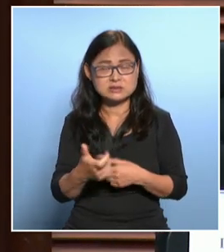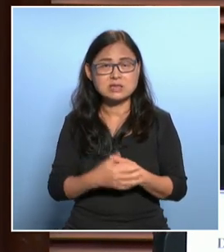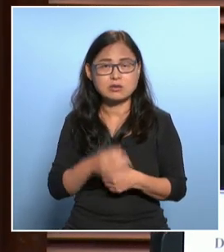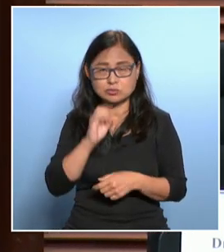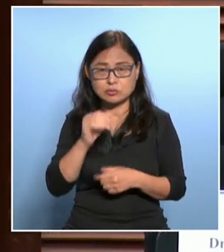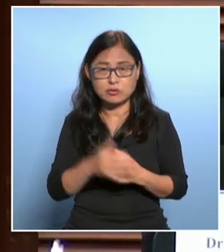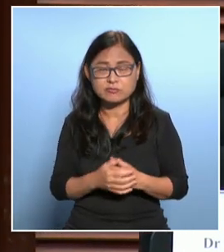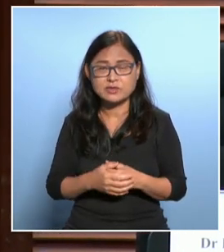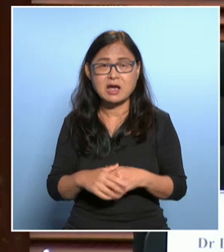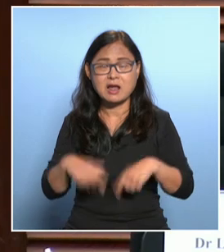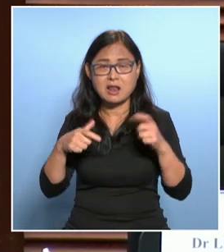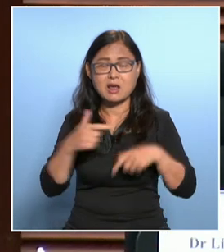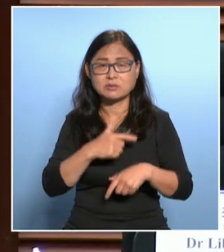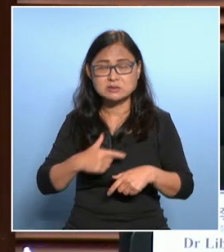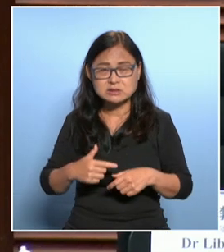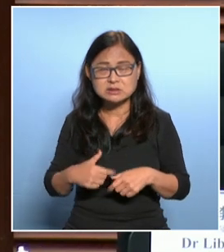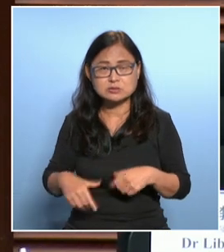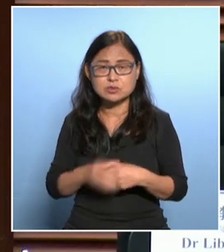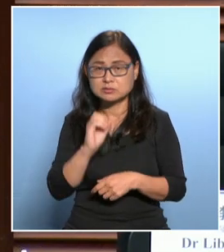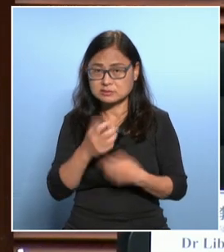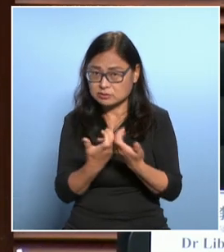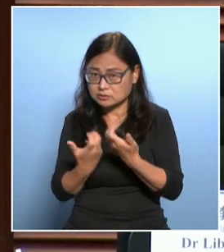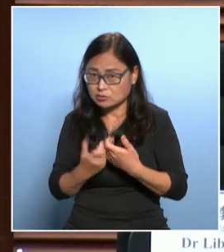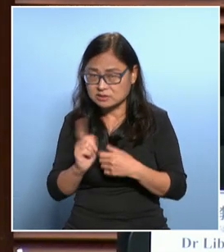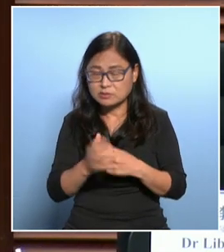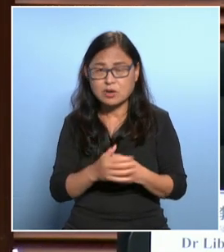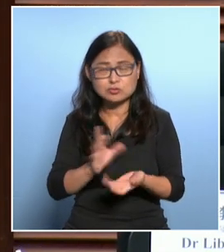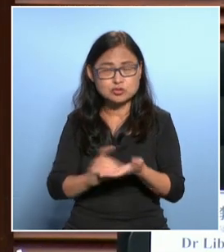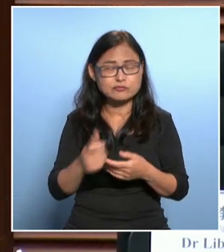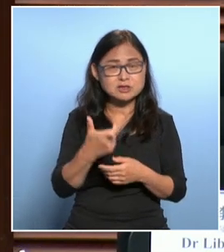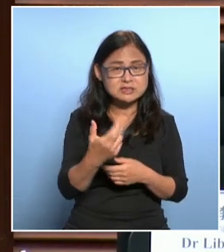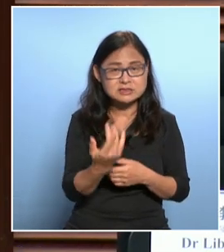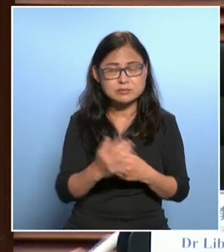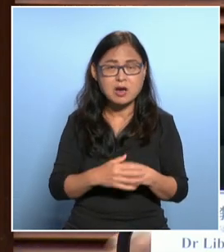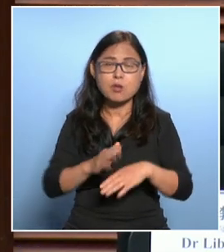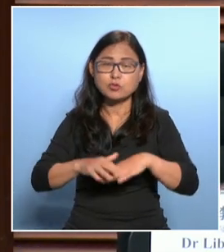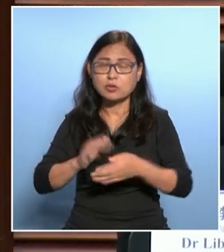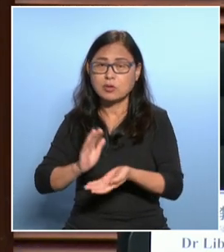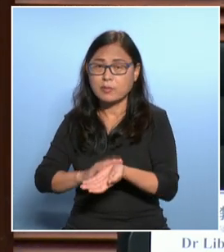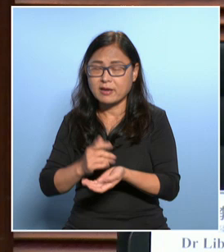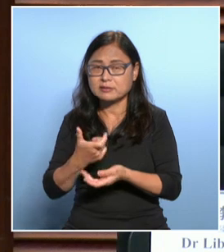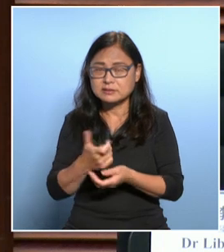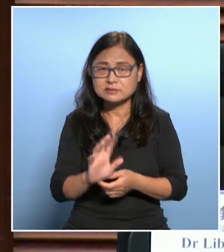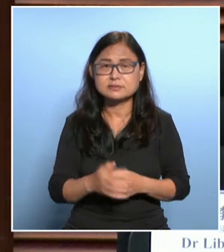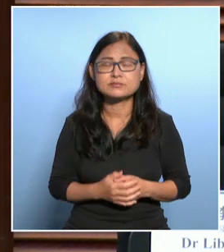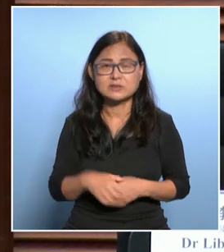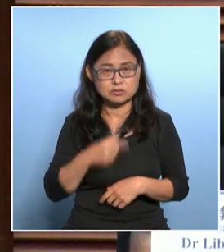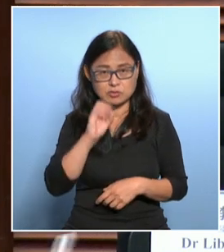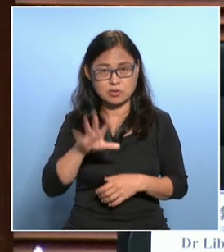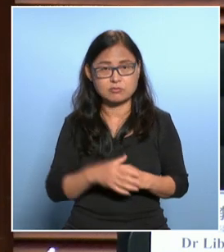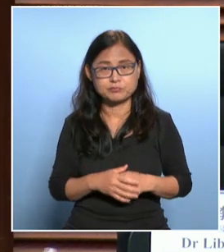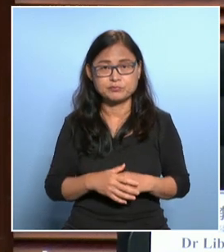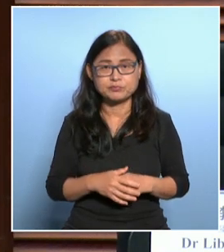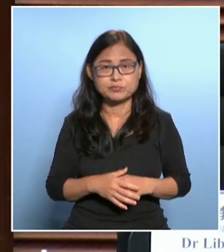I'll invite Dr. Wong to take that question. I would like to talk about the cost of the